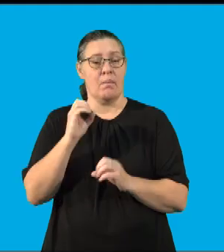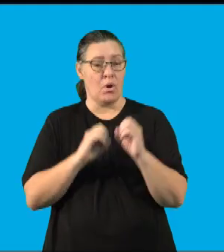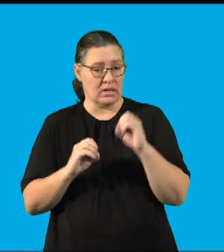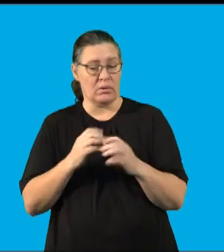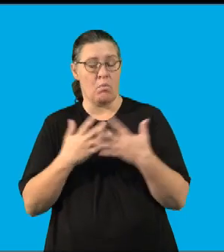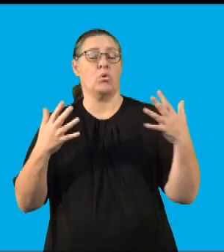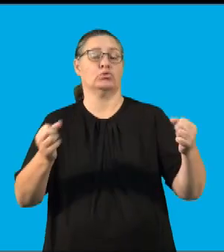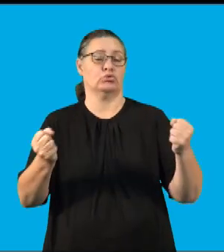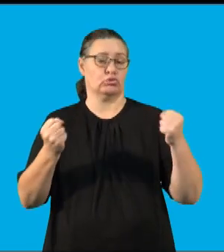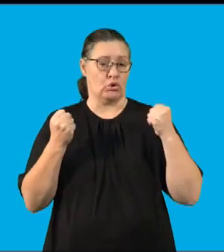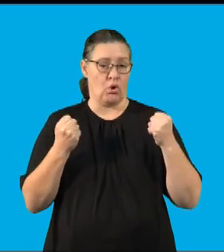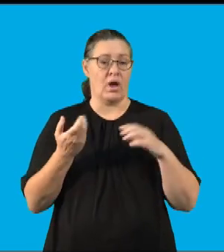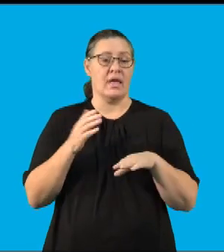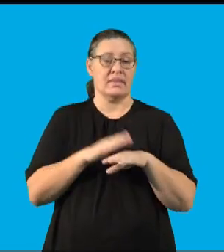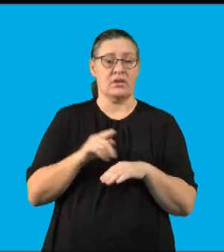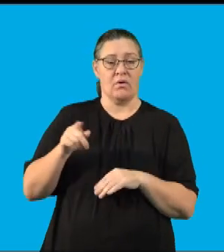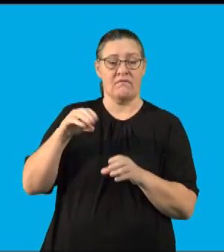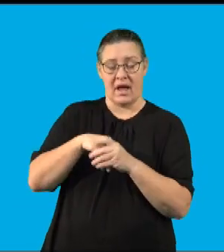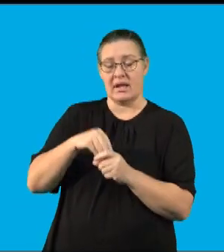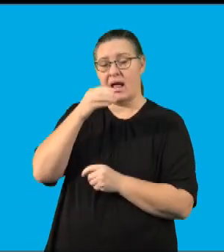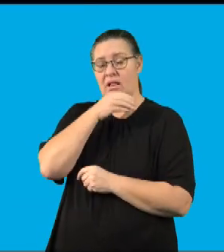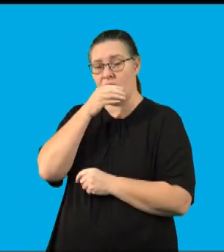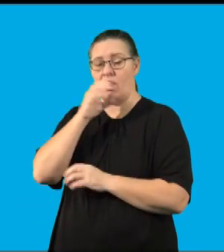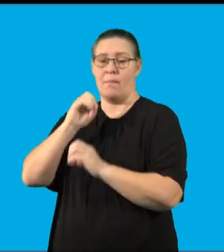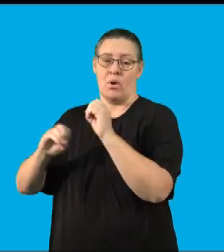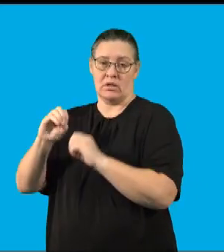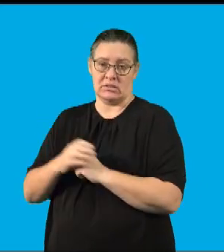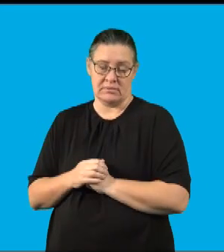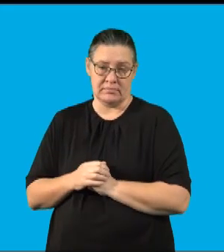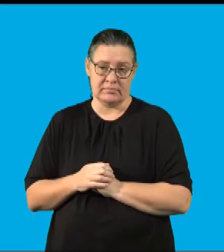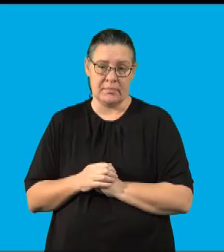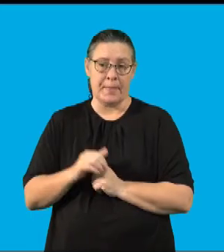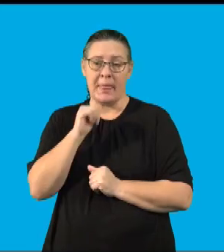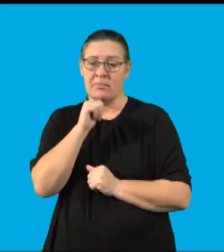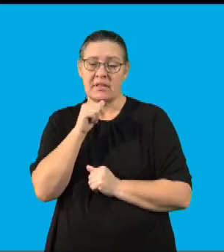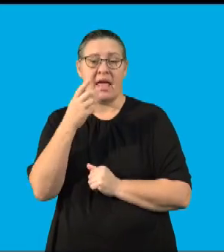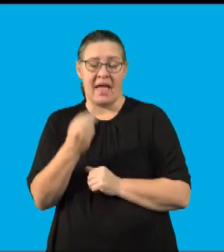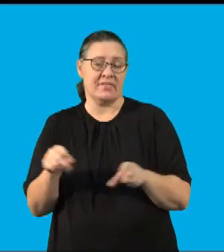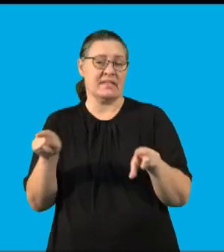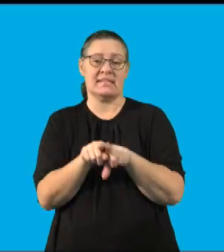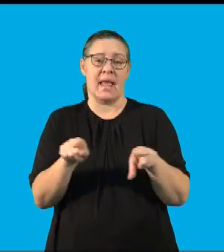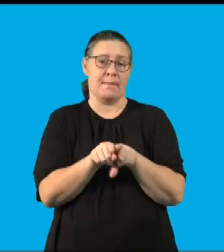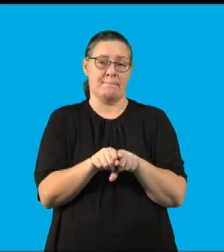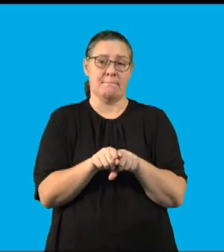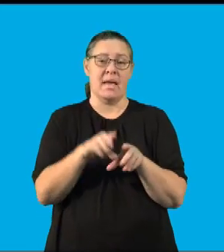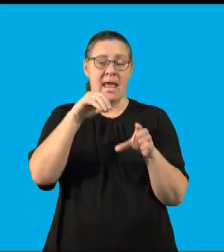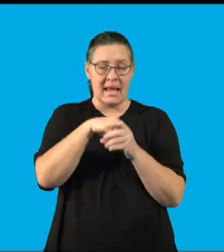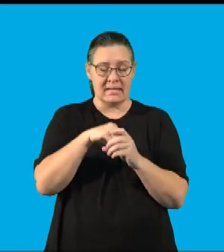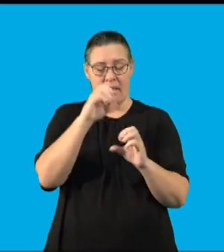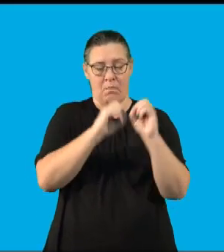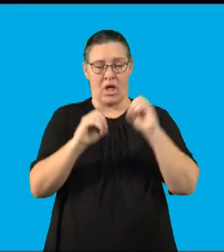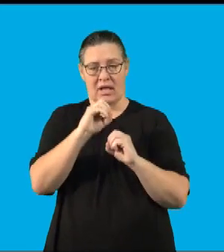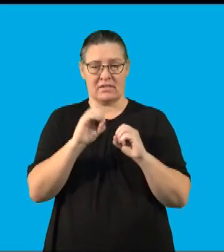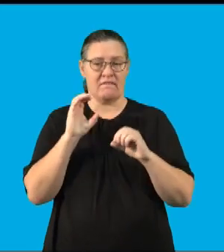carboxylic acids, they are going to be stronger than those that we find in the alcohol molecule. Even though they have the same type